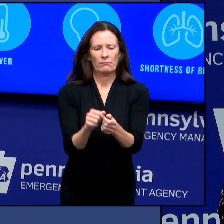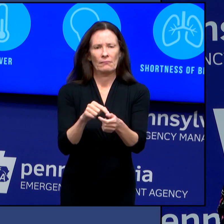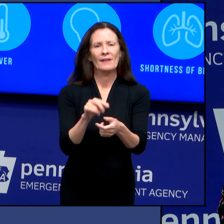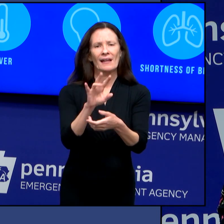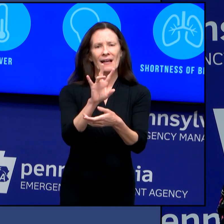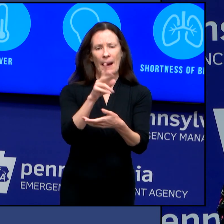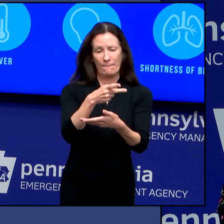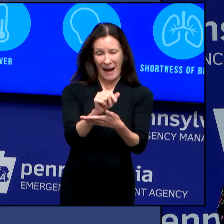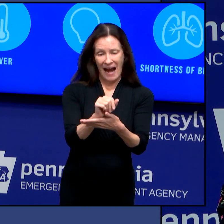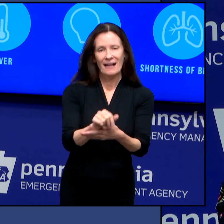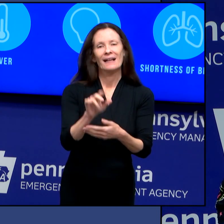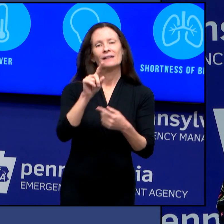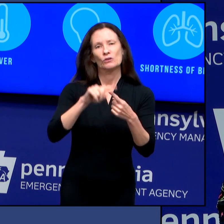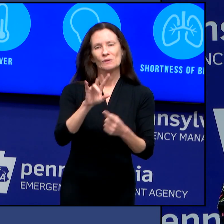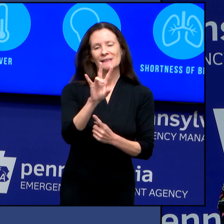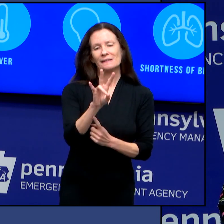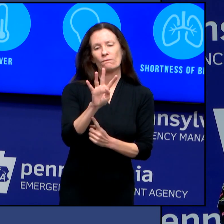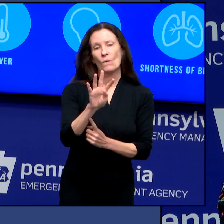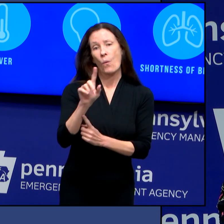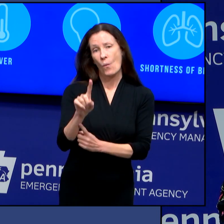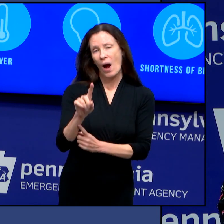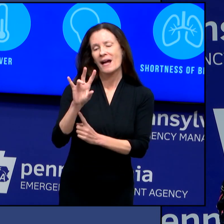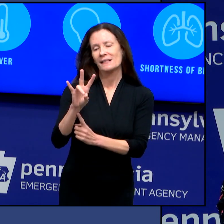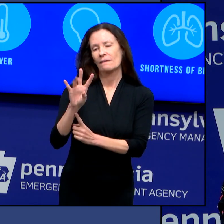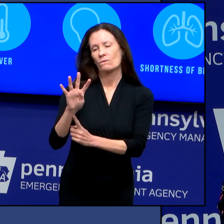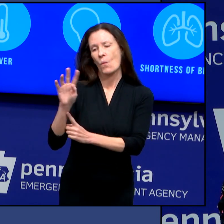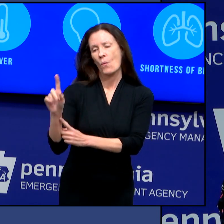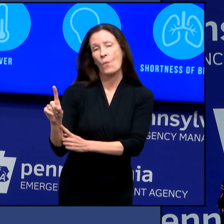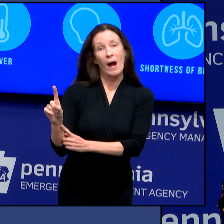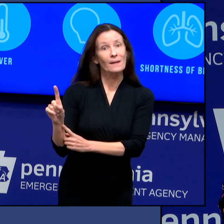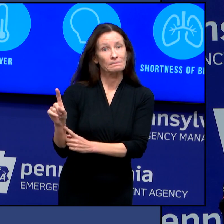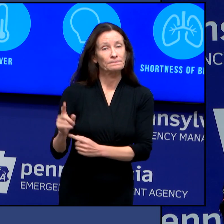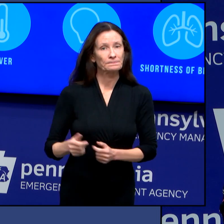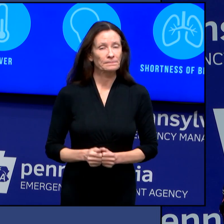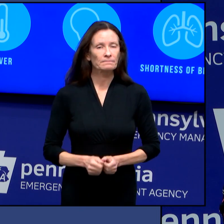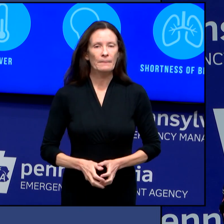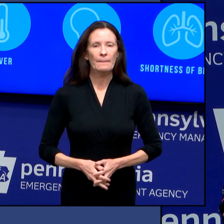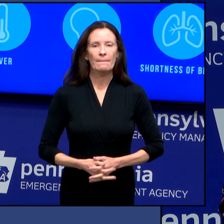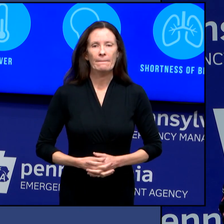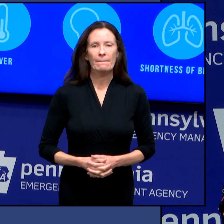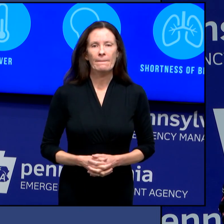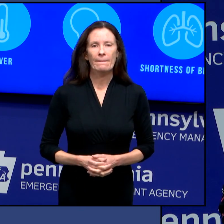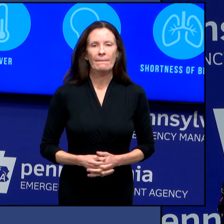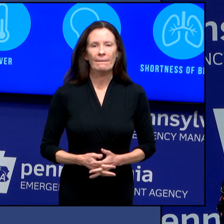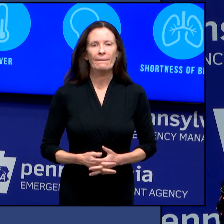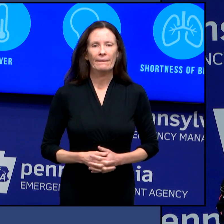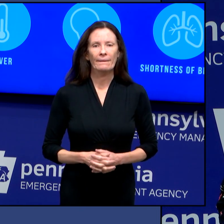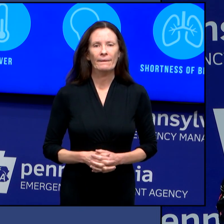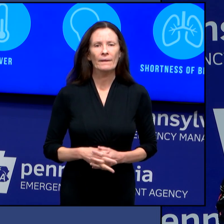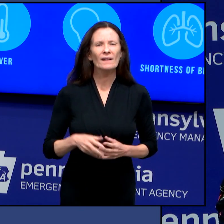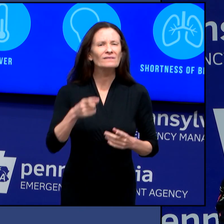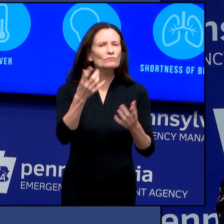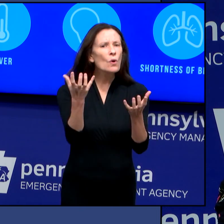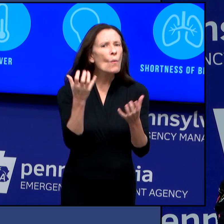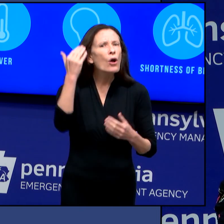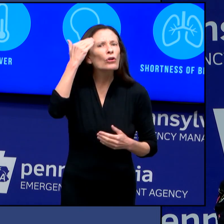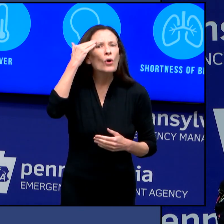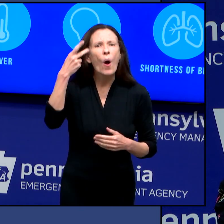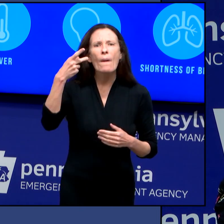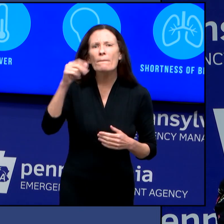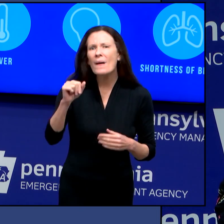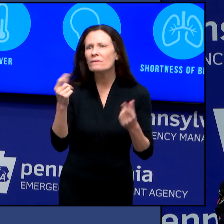741-741. For the most reliable information related to Pennsylvania's response, please visit our